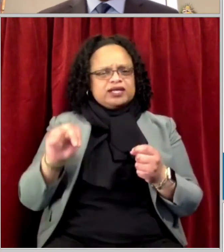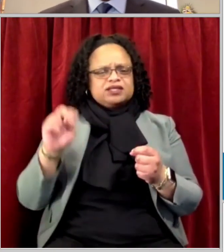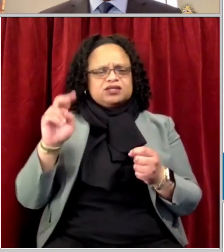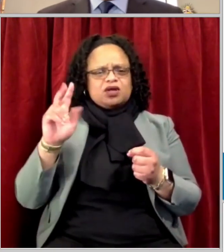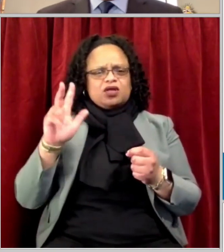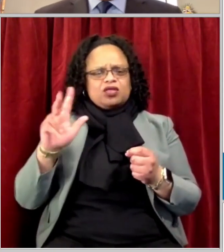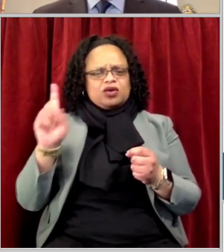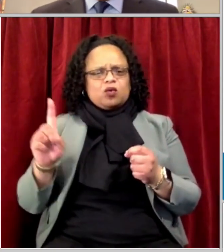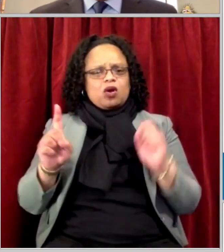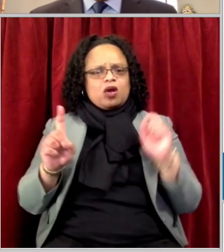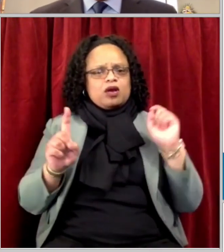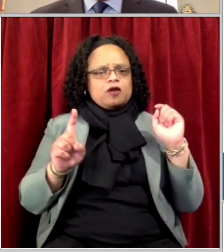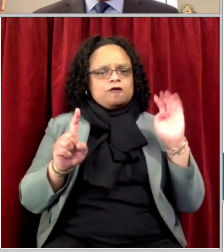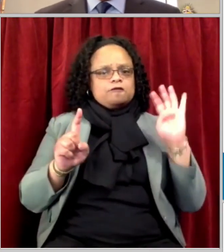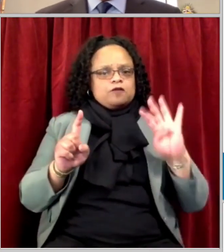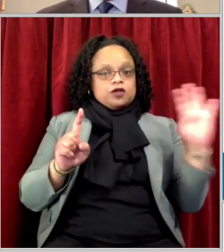44,